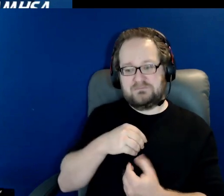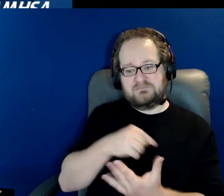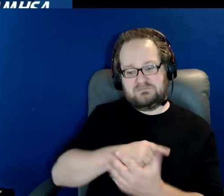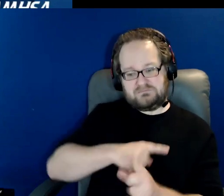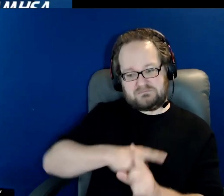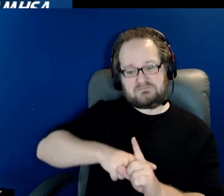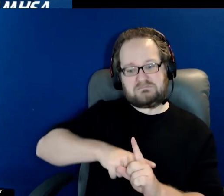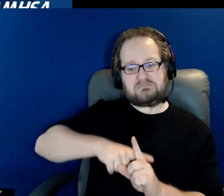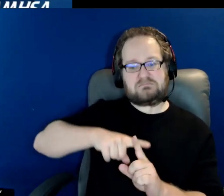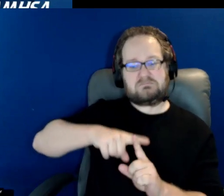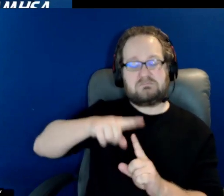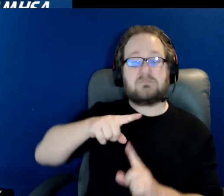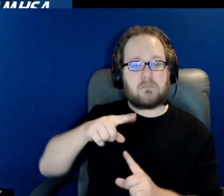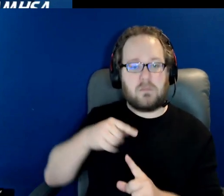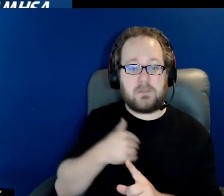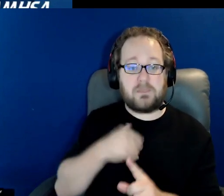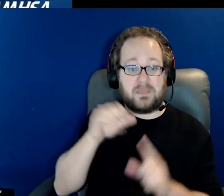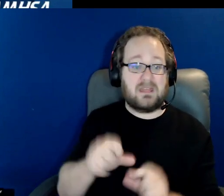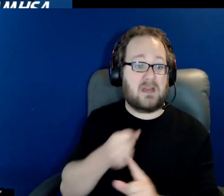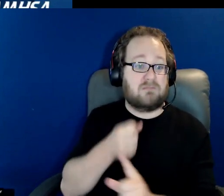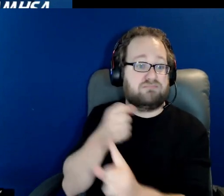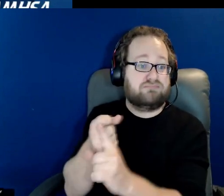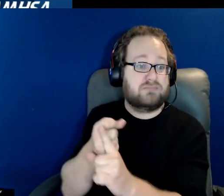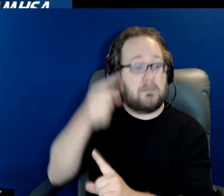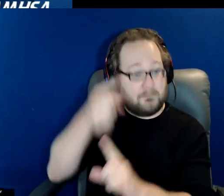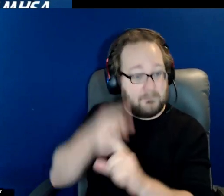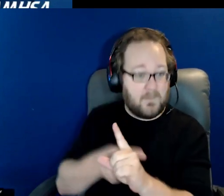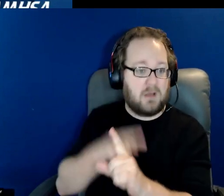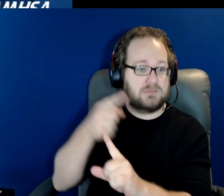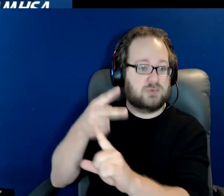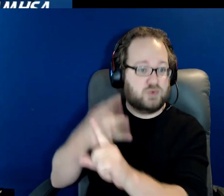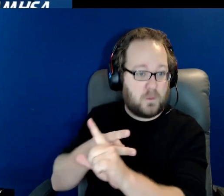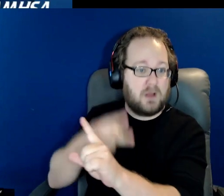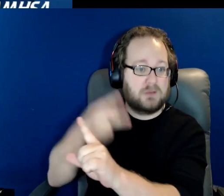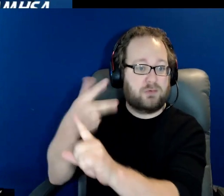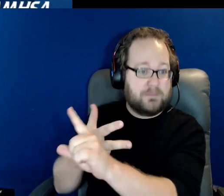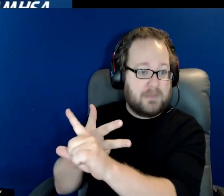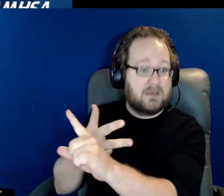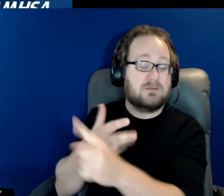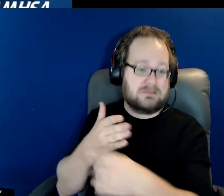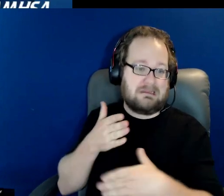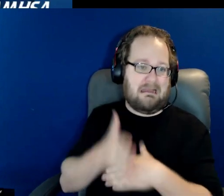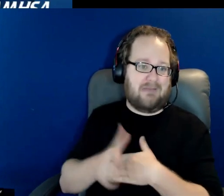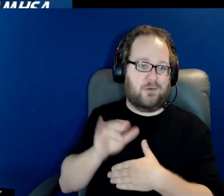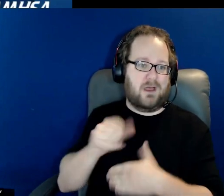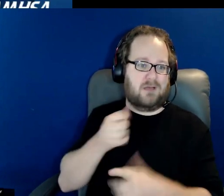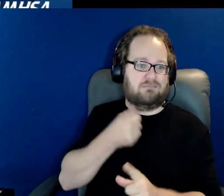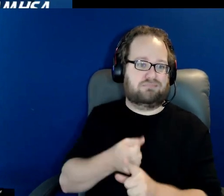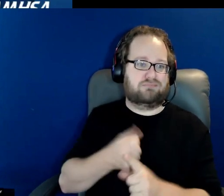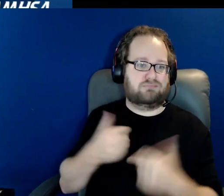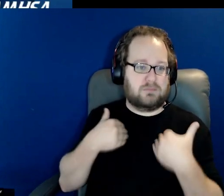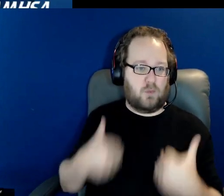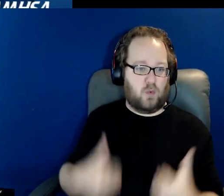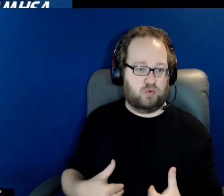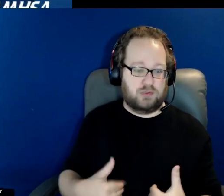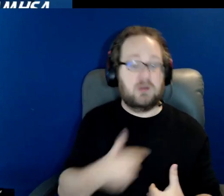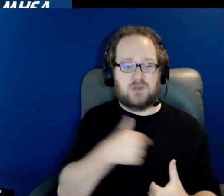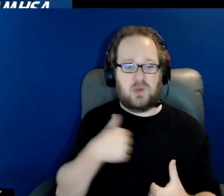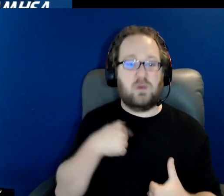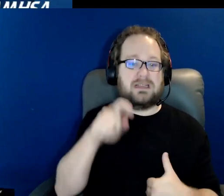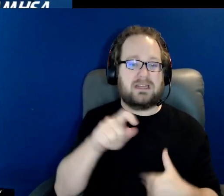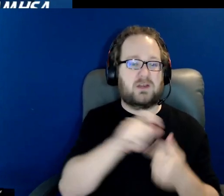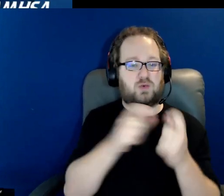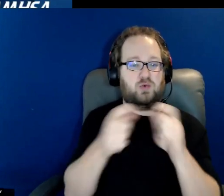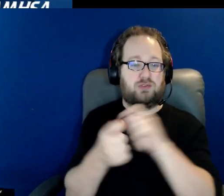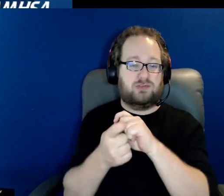This can occur even months after an extreme heat exposure in your body. So we all need to change how we think.